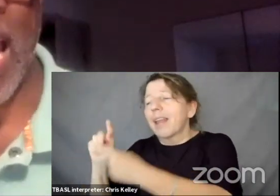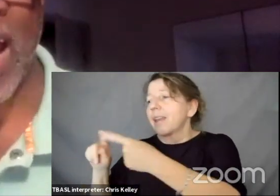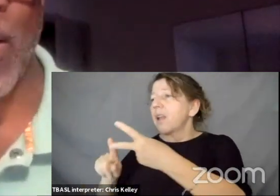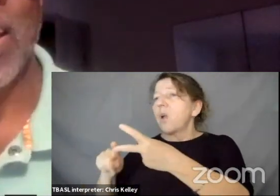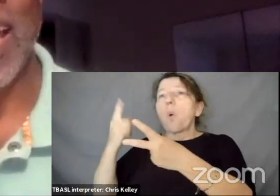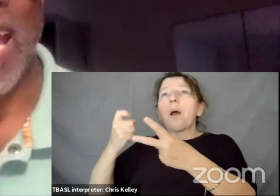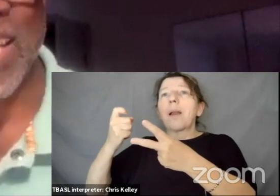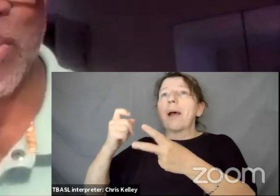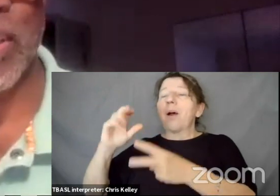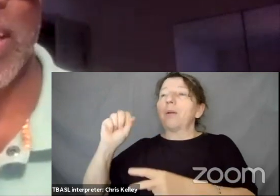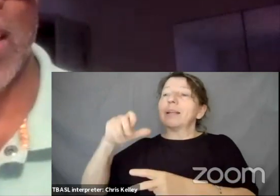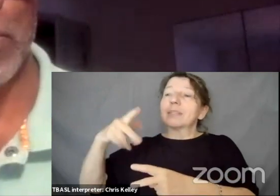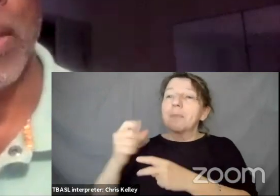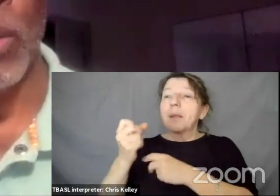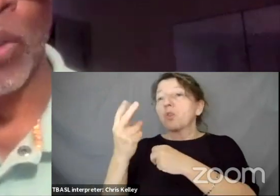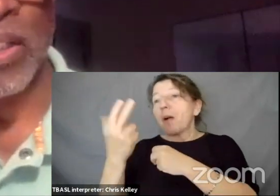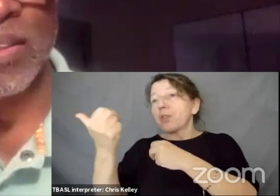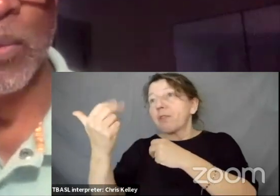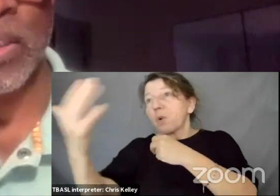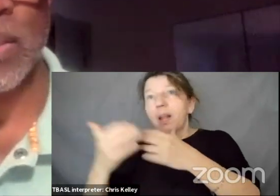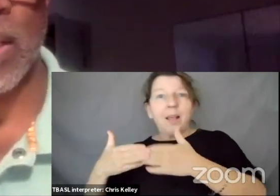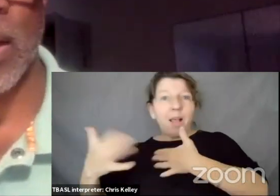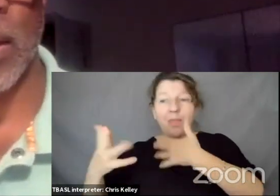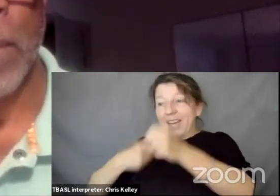and how hatred